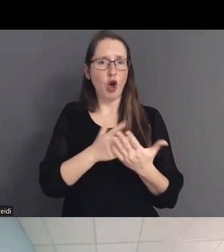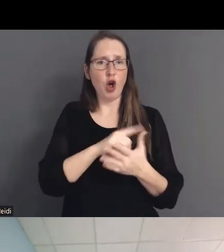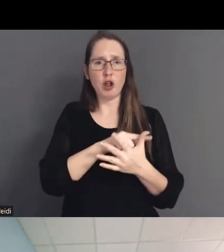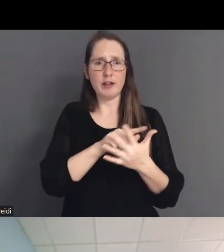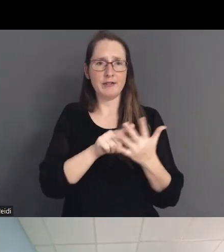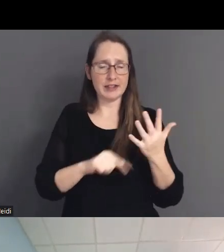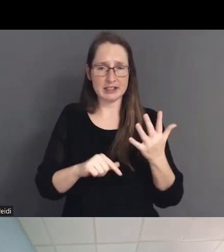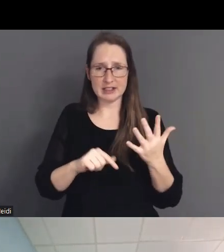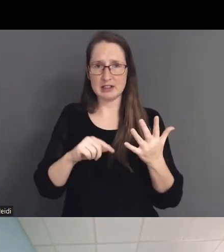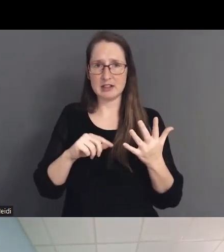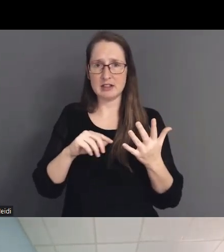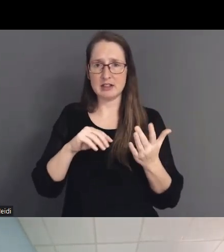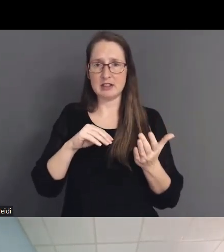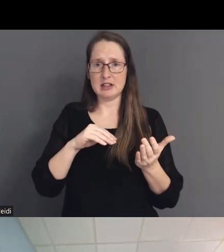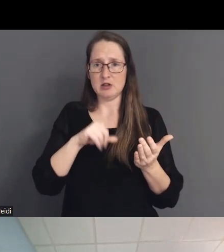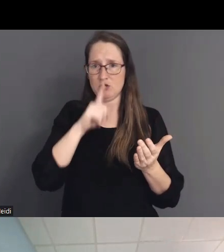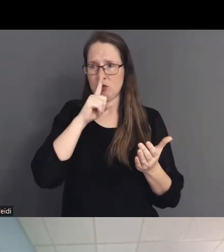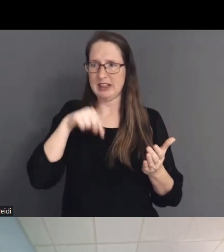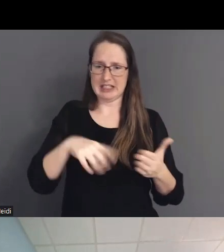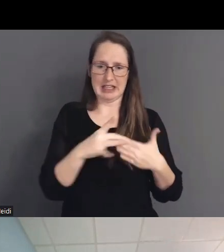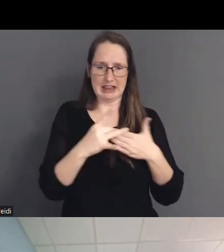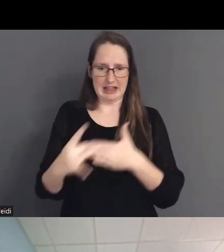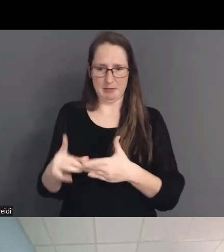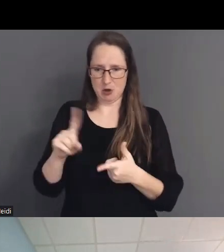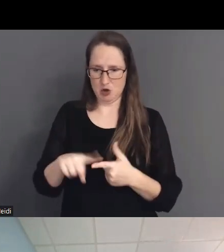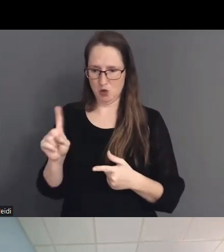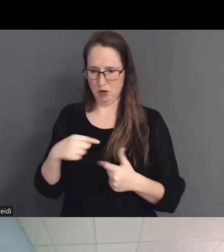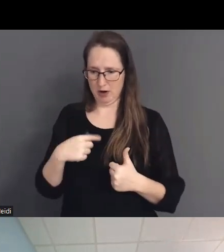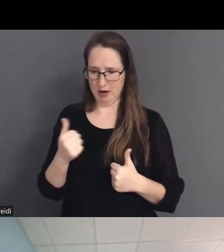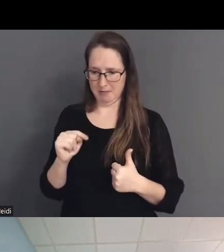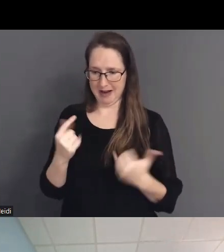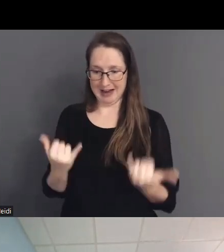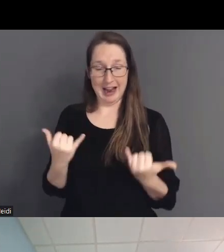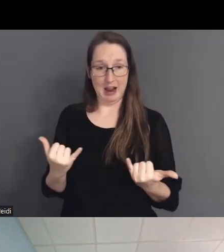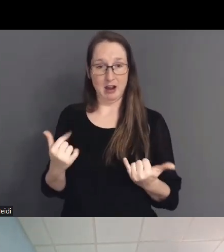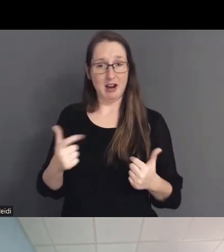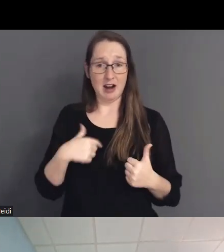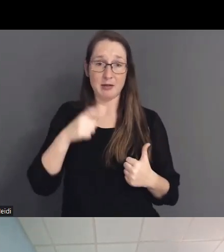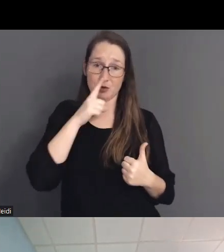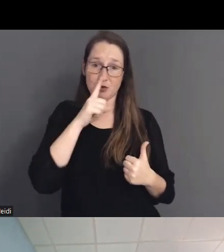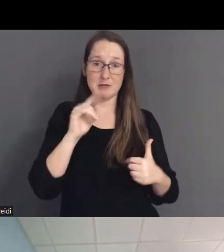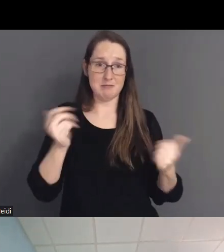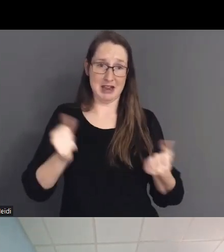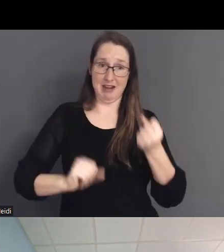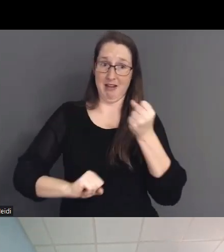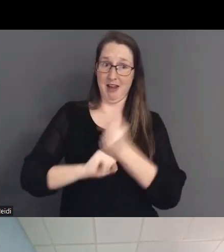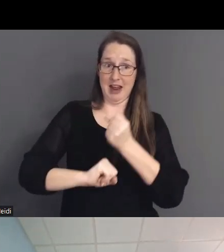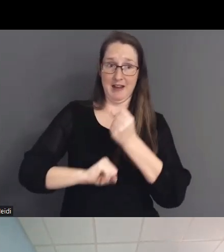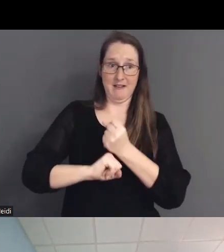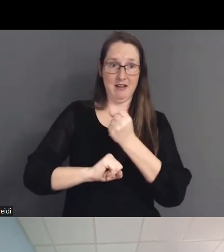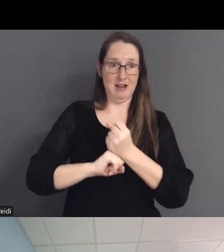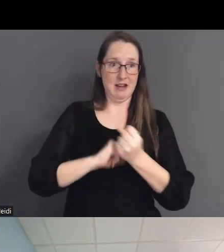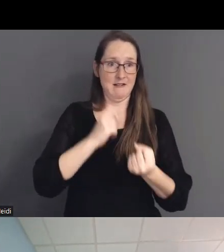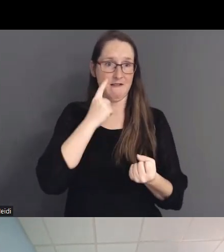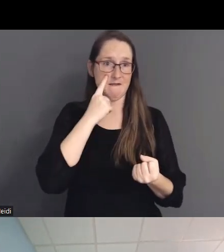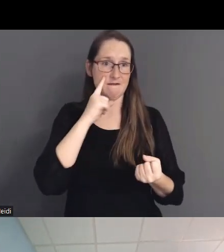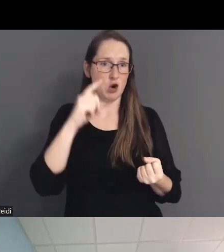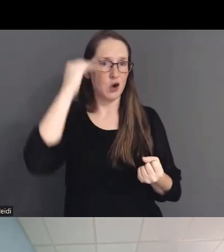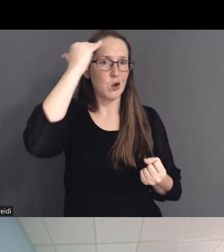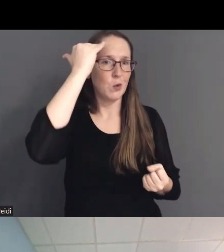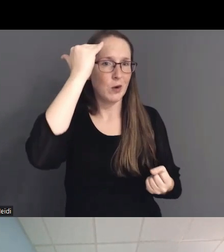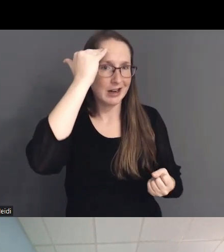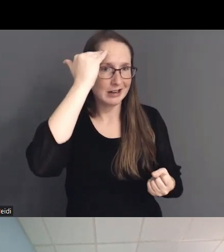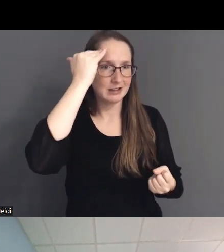together led me to where I am today, where I'm a pretty big advocate for